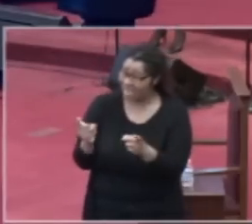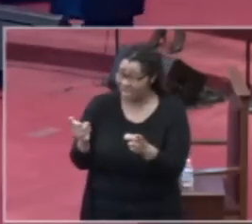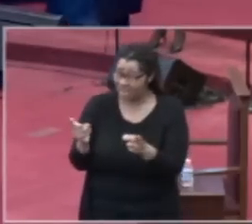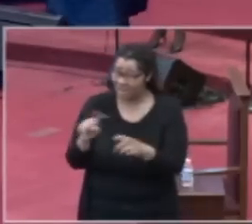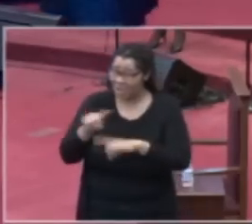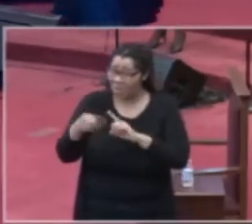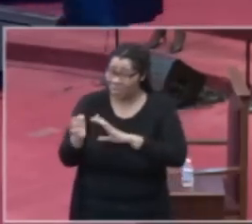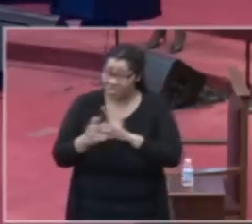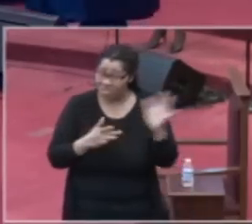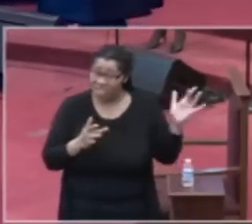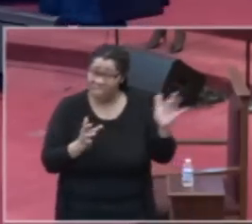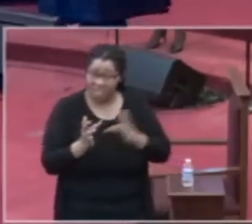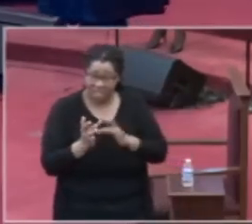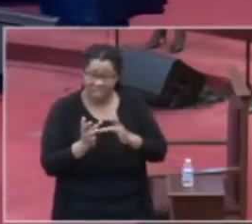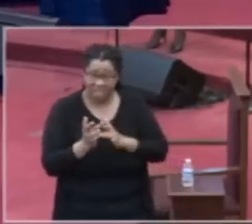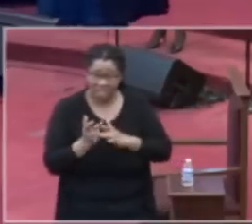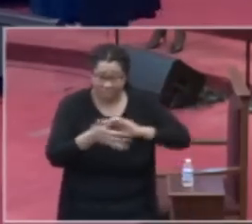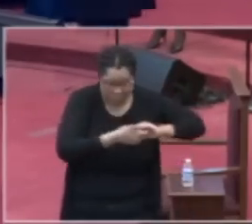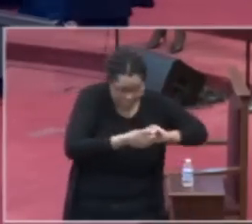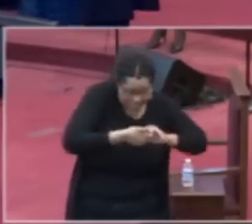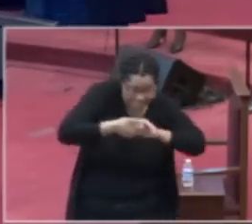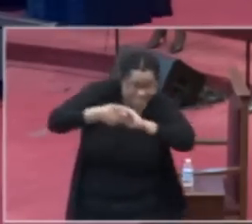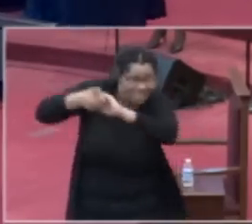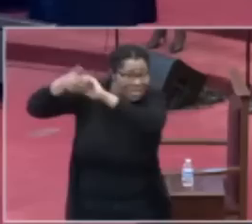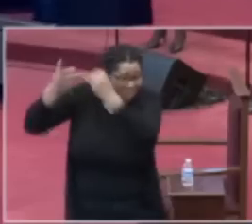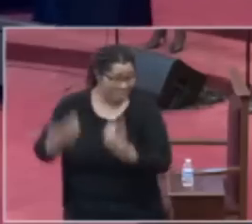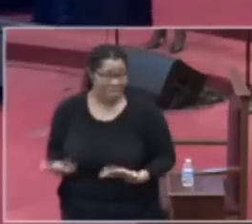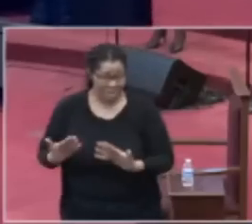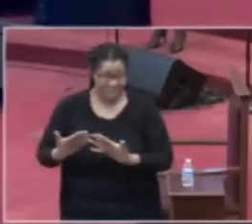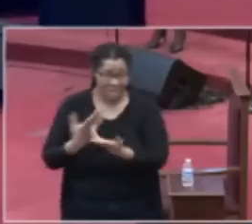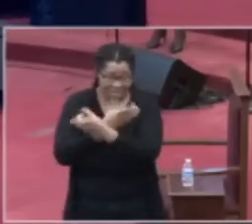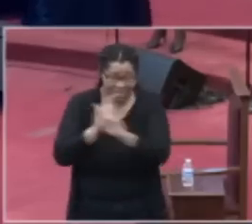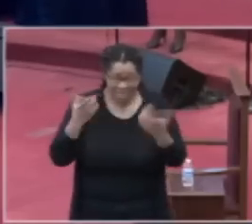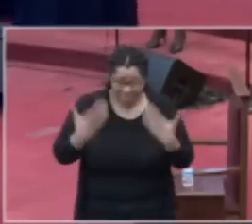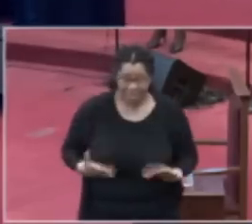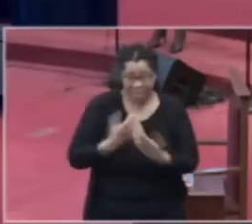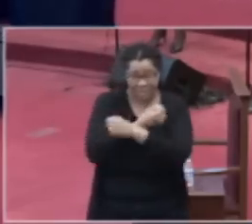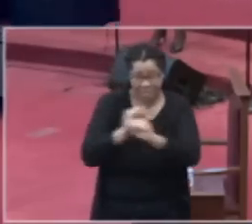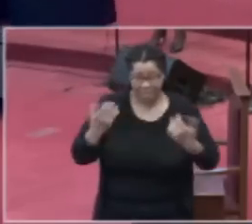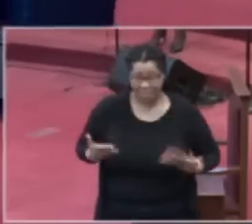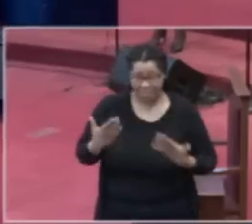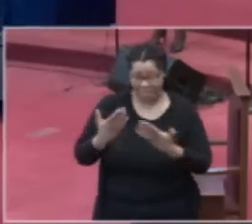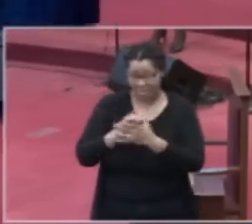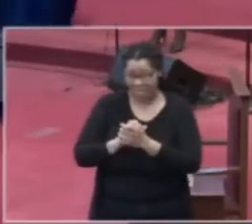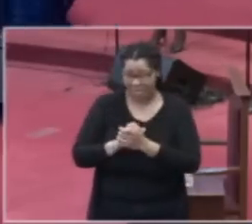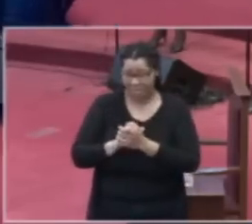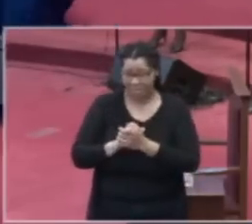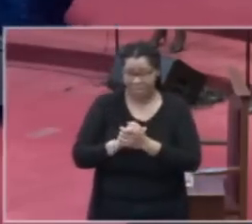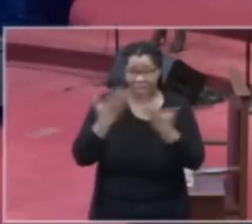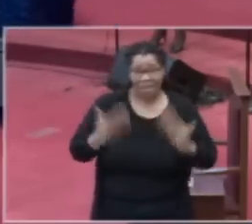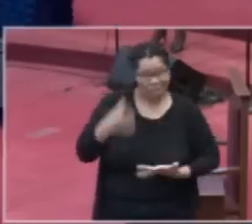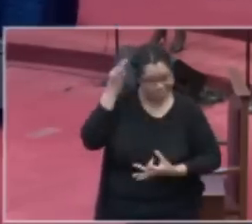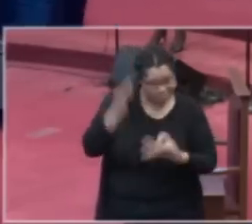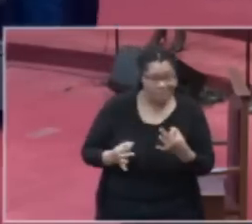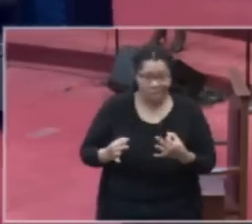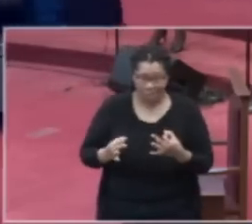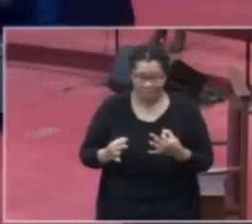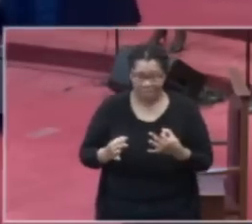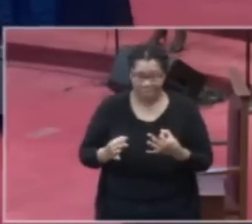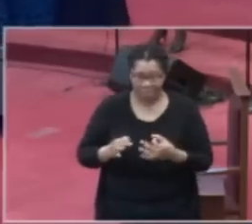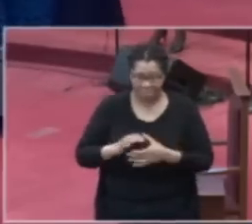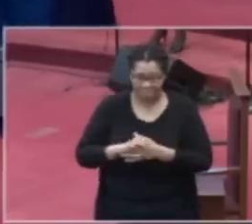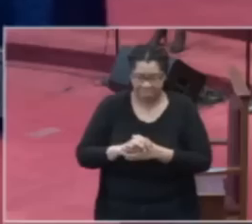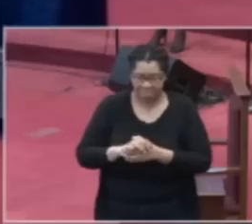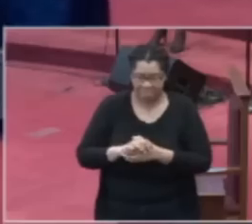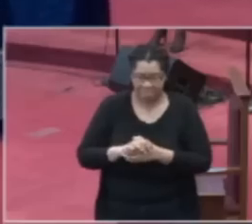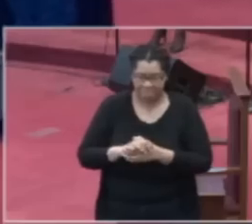that when Jesus pulled me out of sin and gave me salvation, I made the choice